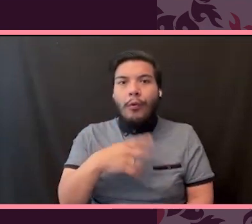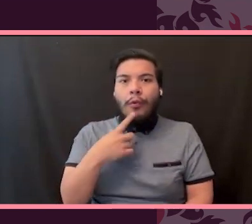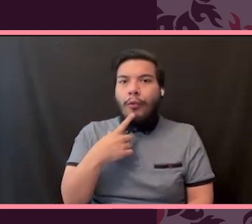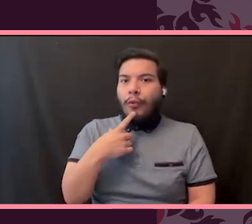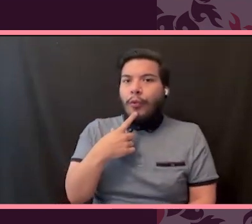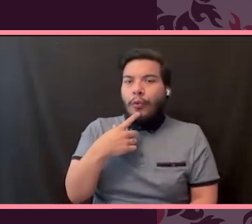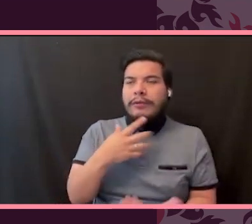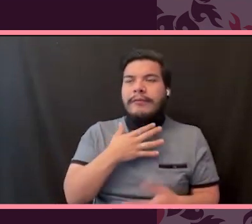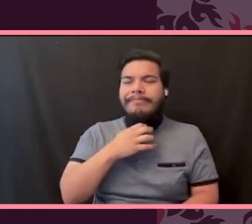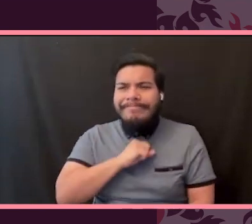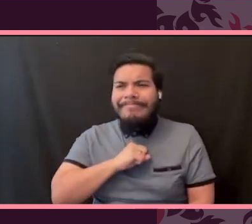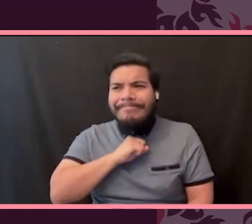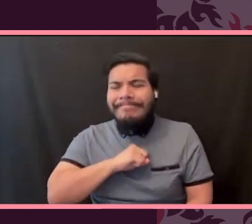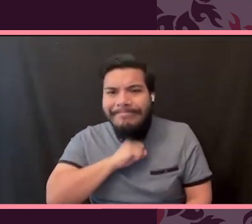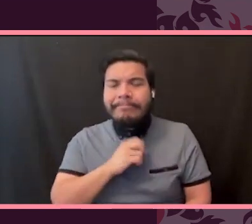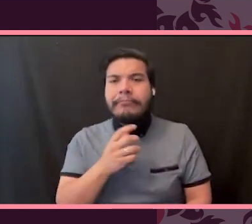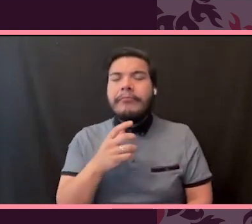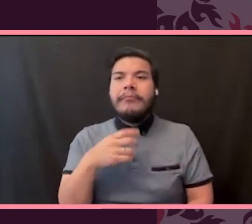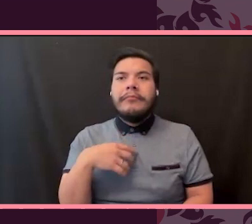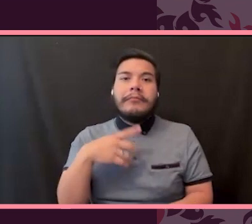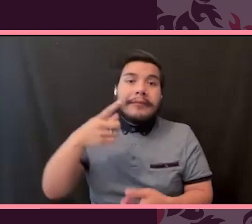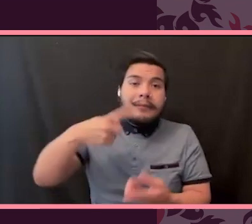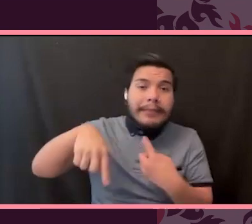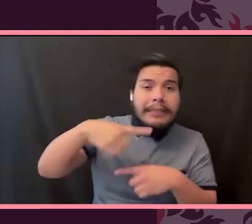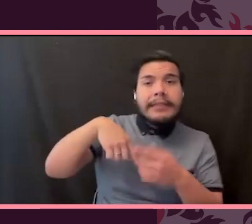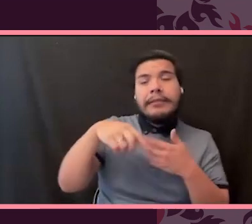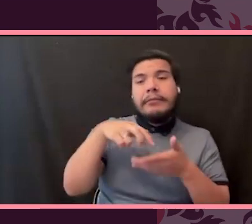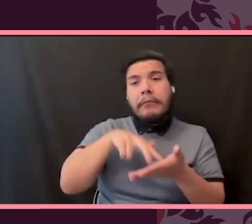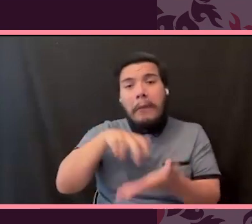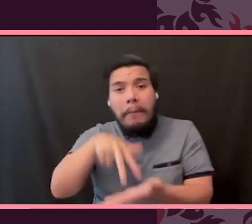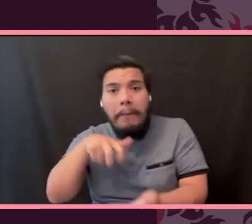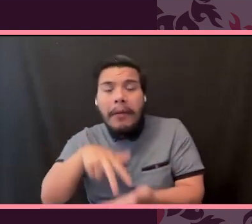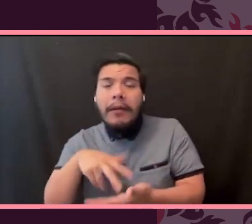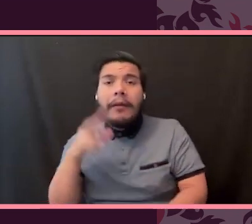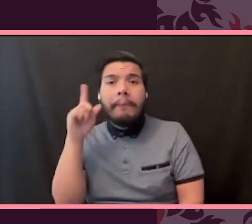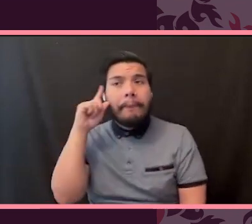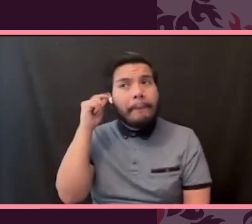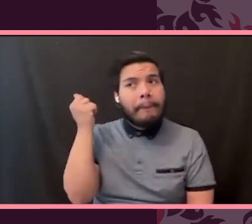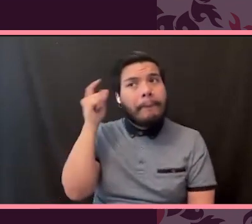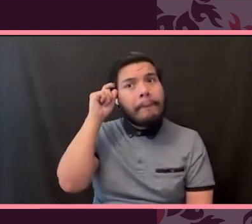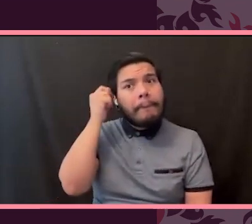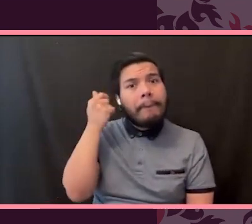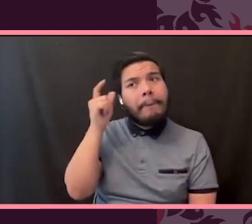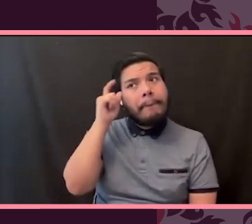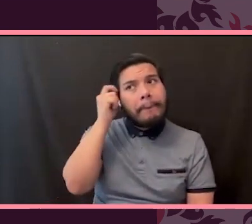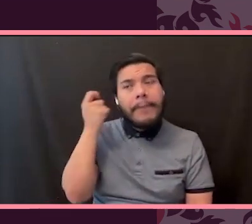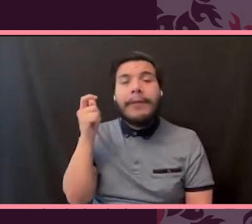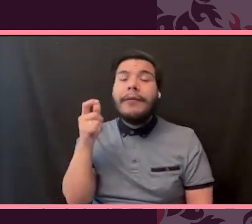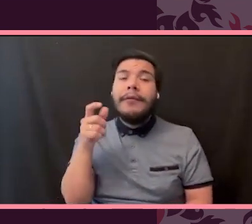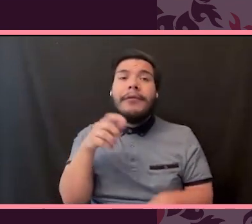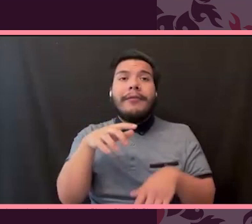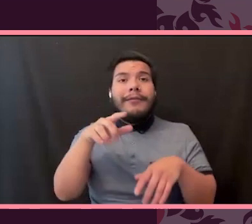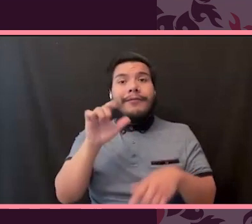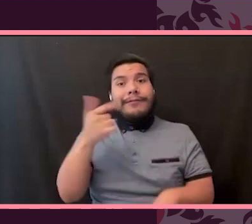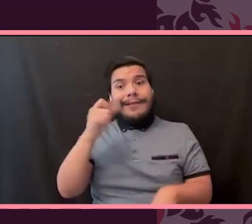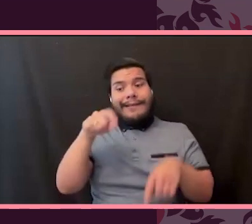clearing, spinning, hopping, twirling your hair, shaking your legs. There's so